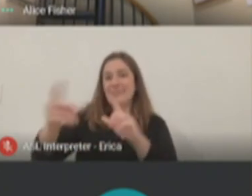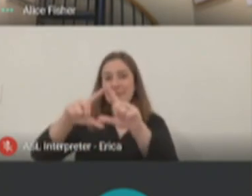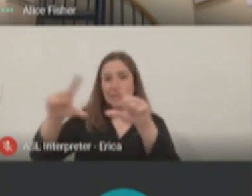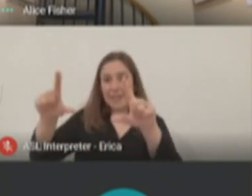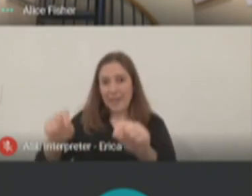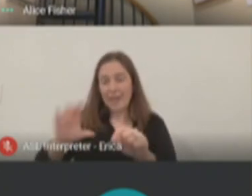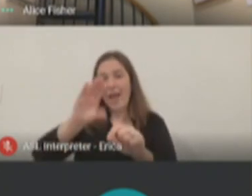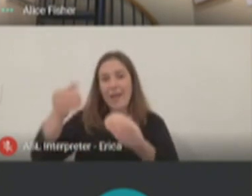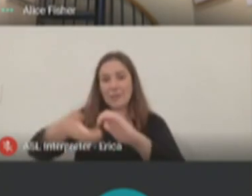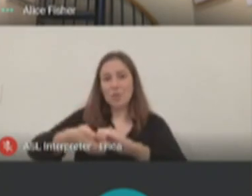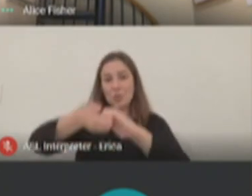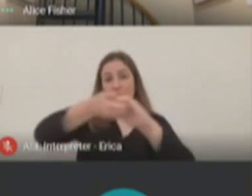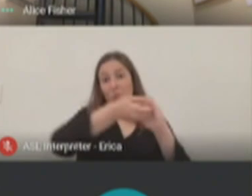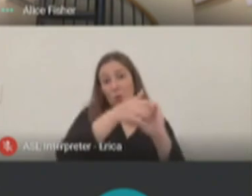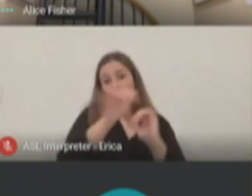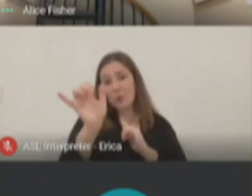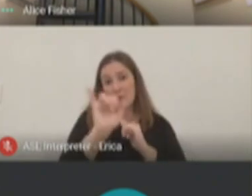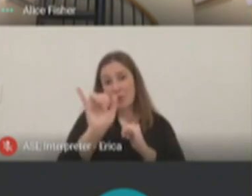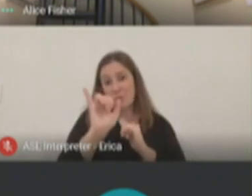towing.